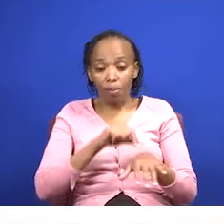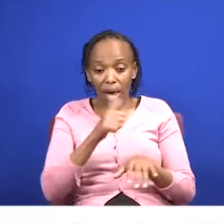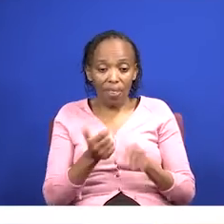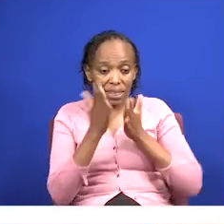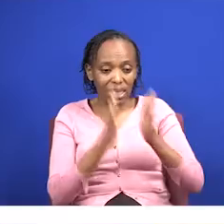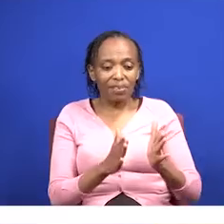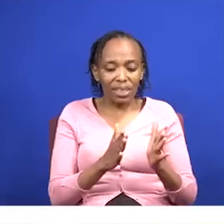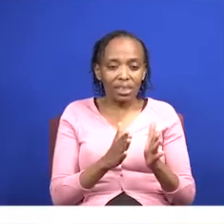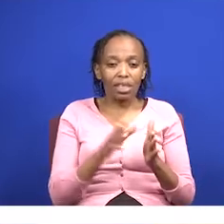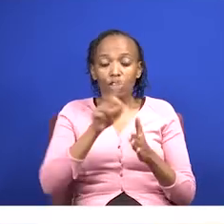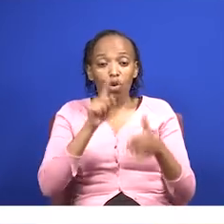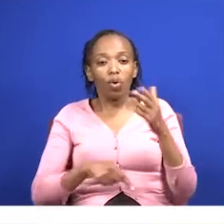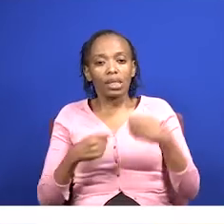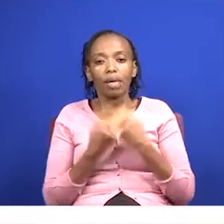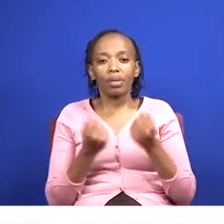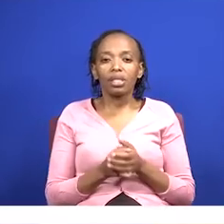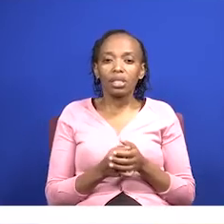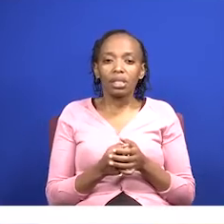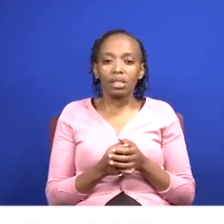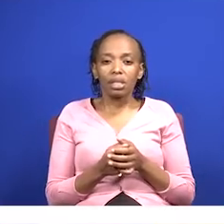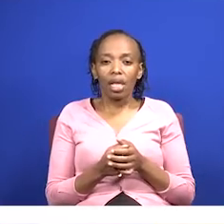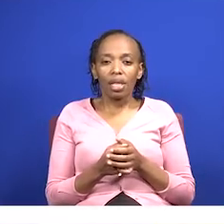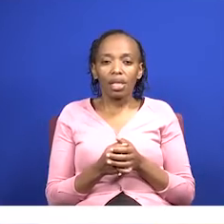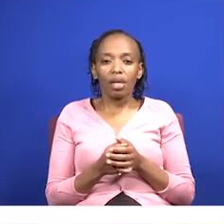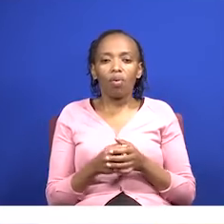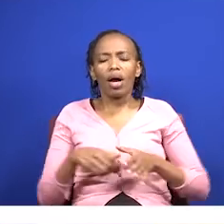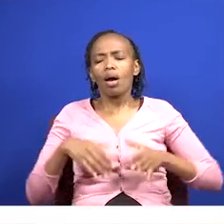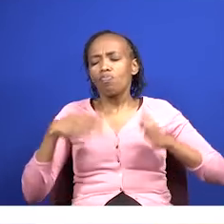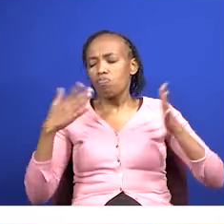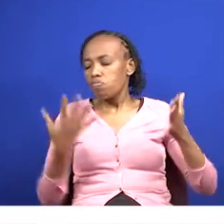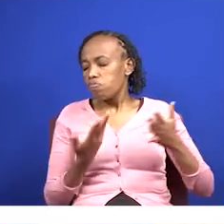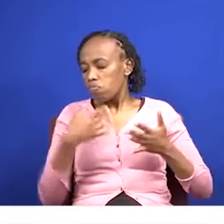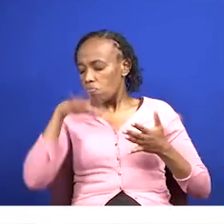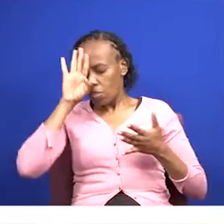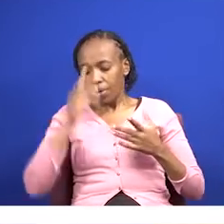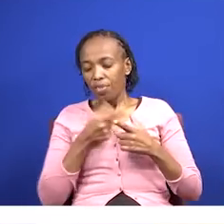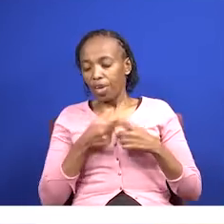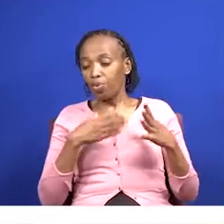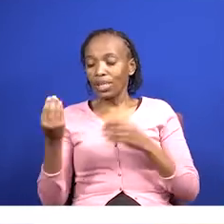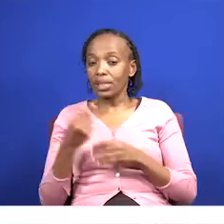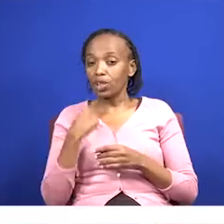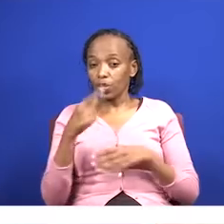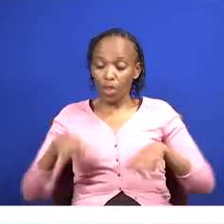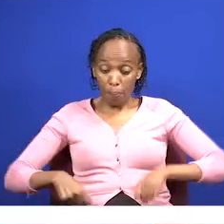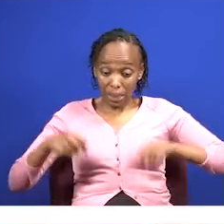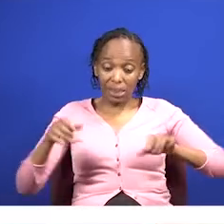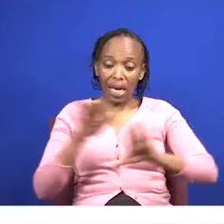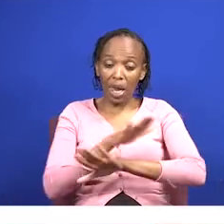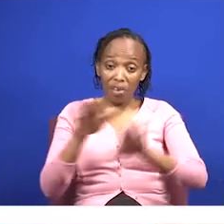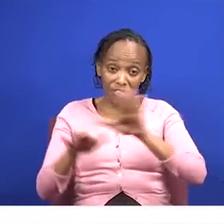When the other servants saw what had happened, they were greatly distressed and went and told their